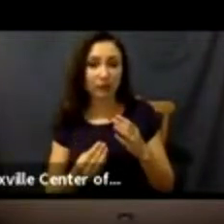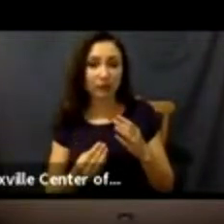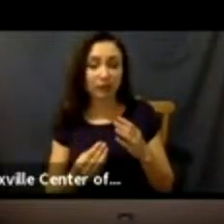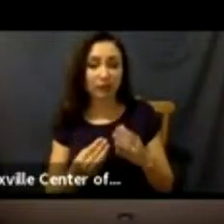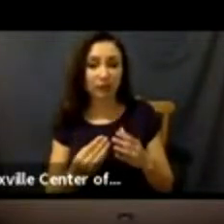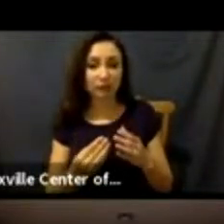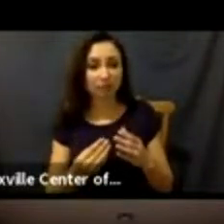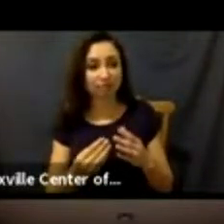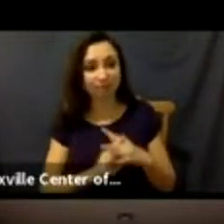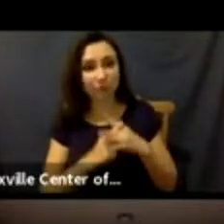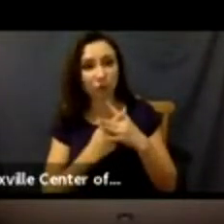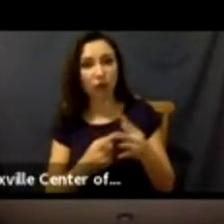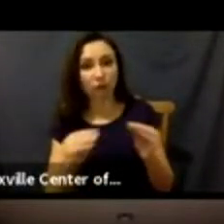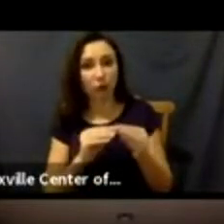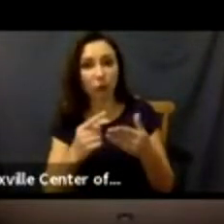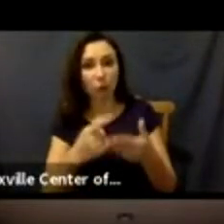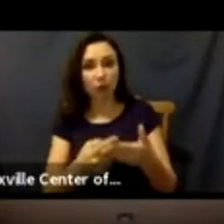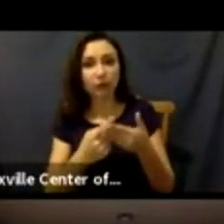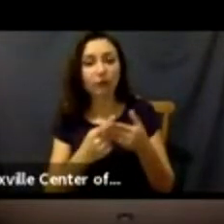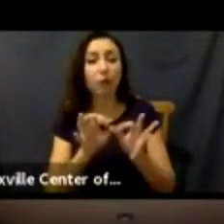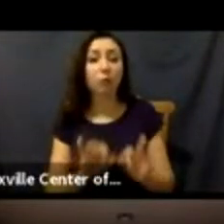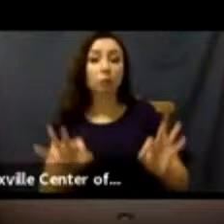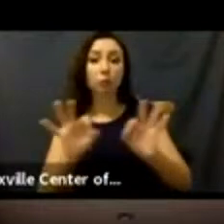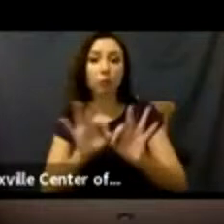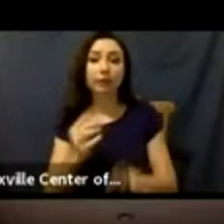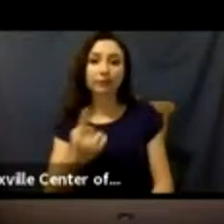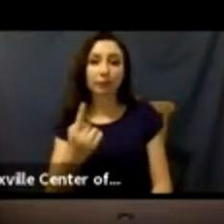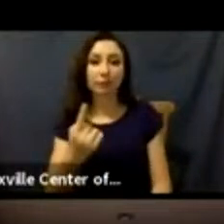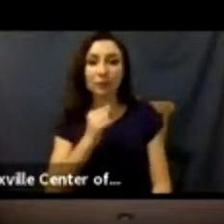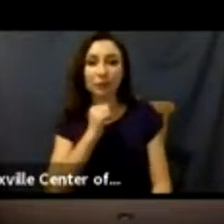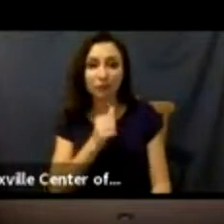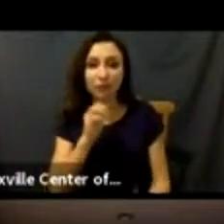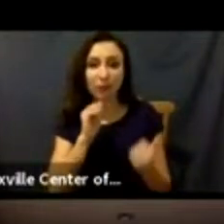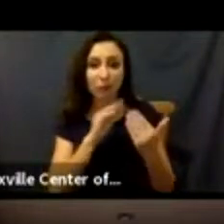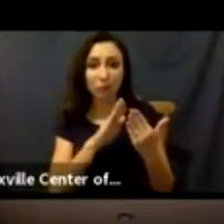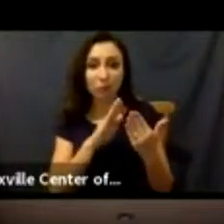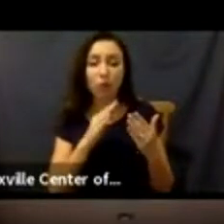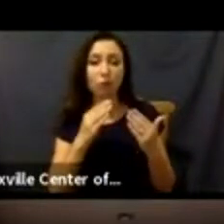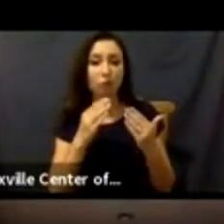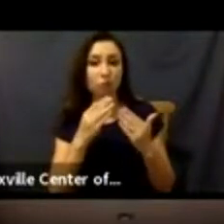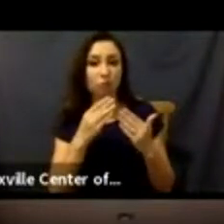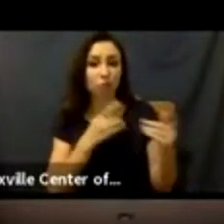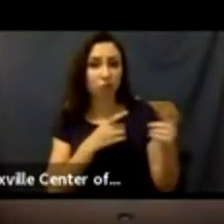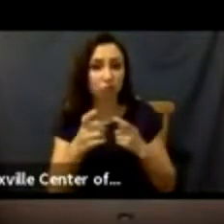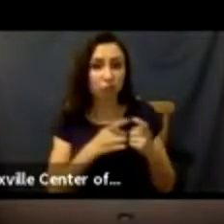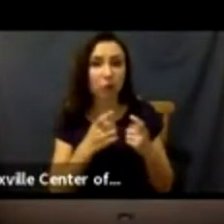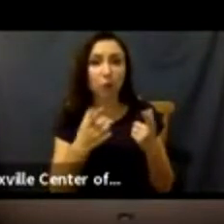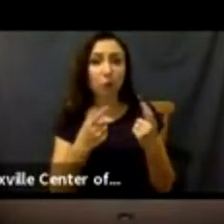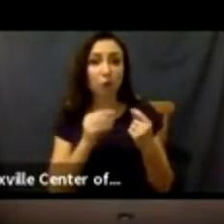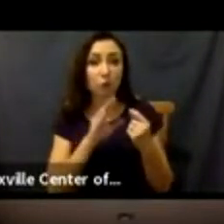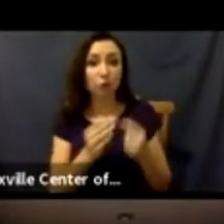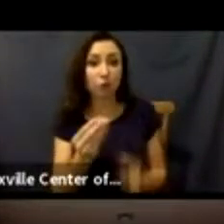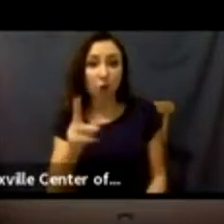more important is something that we hadn't really approached in this regulation, and that's what to do in your own home.